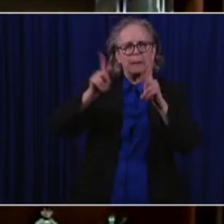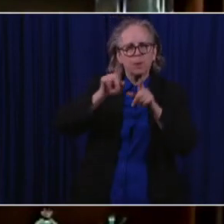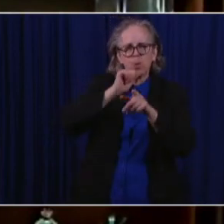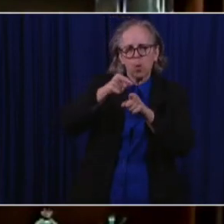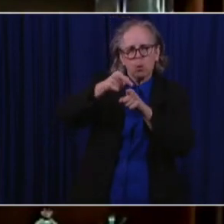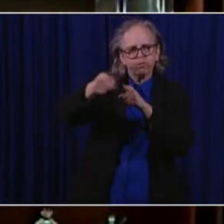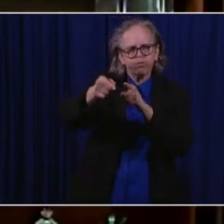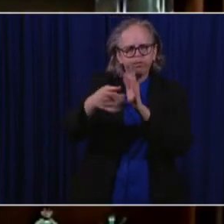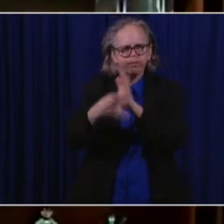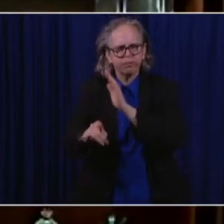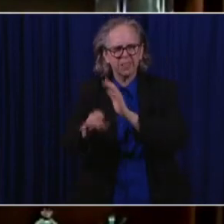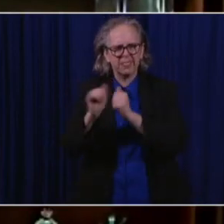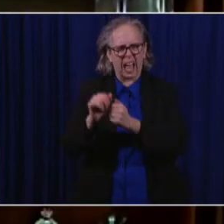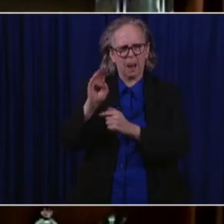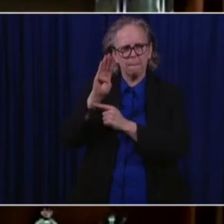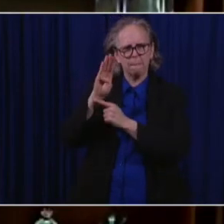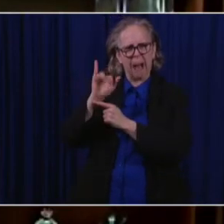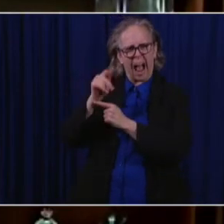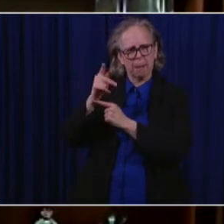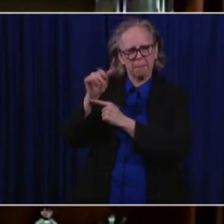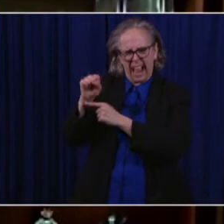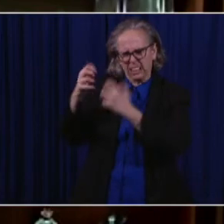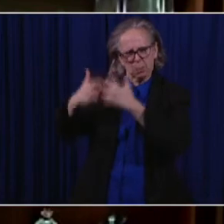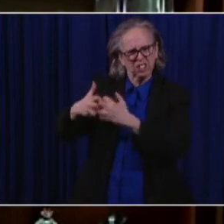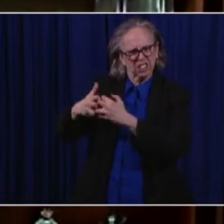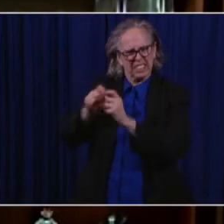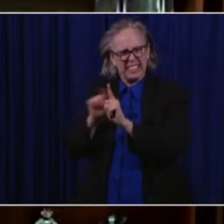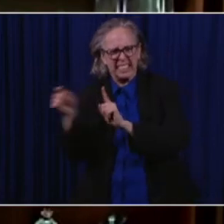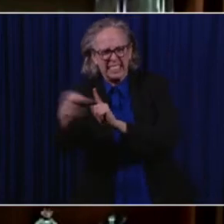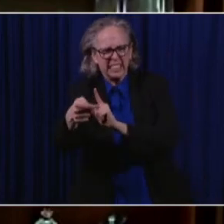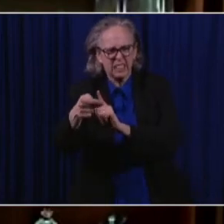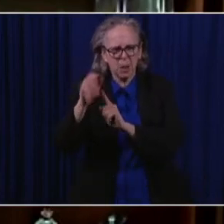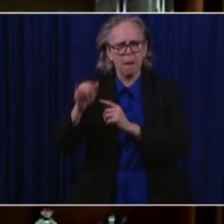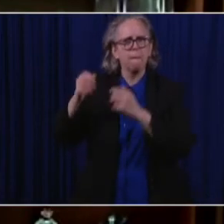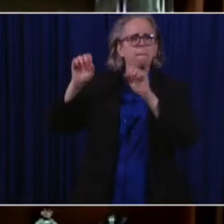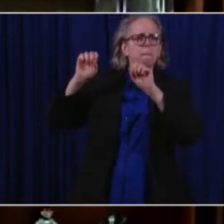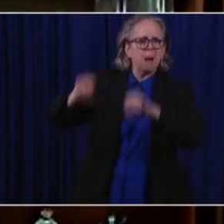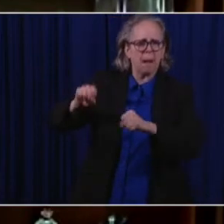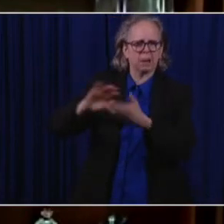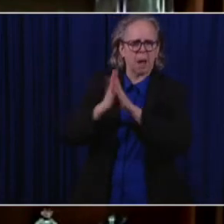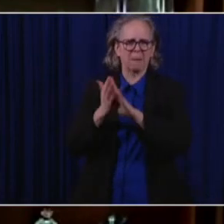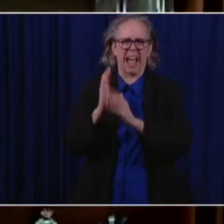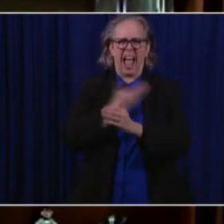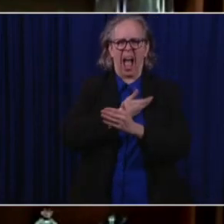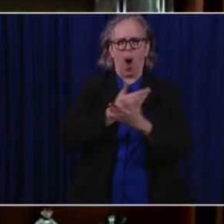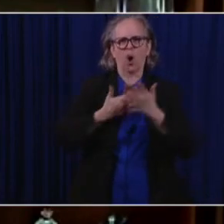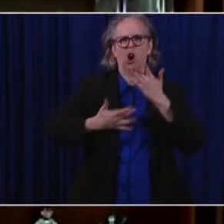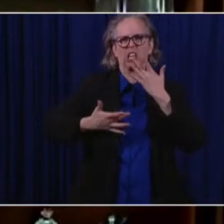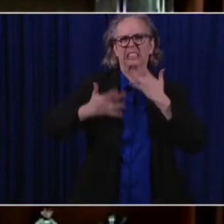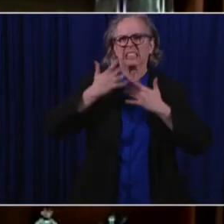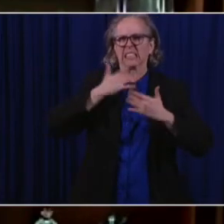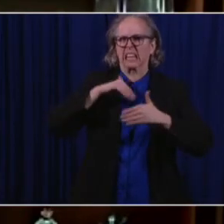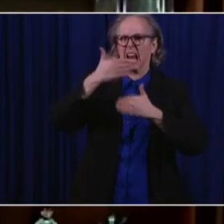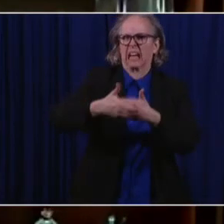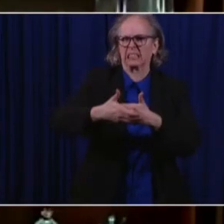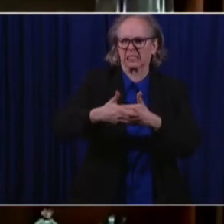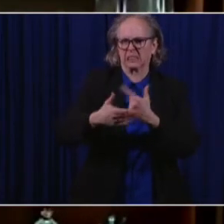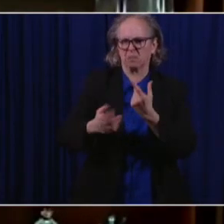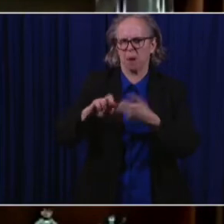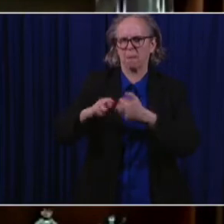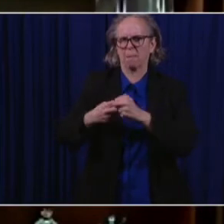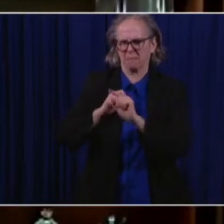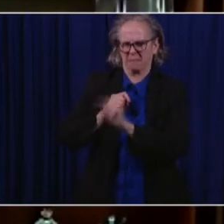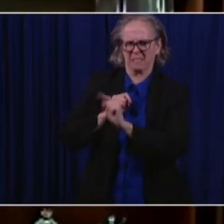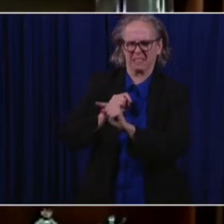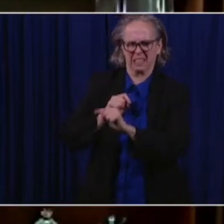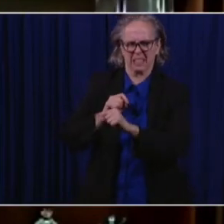could become scarce resources. But it is something that the ethicists and medical leaders actually